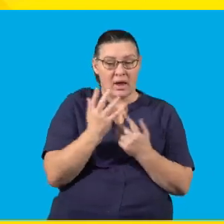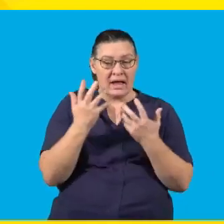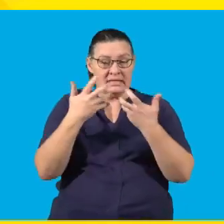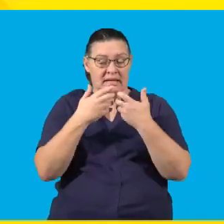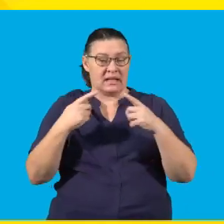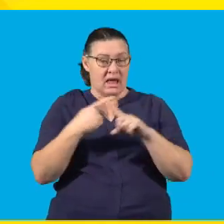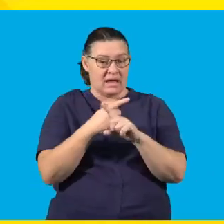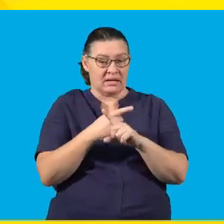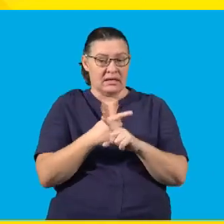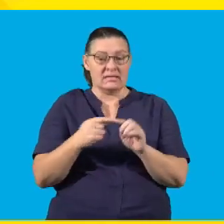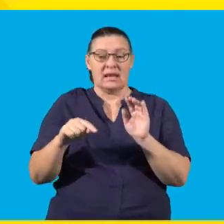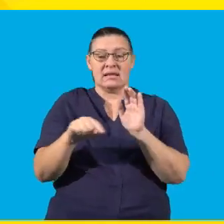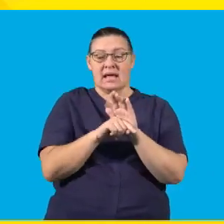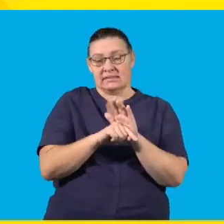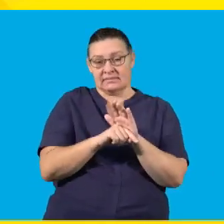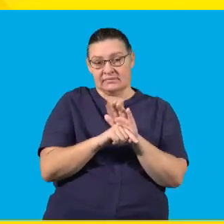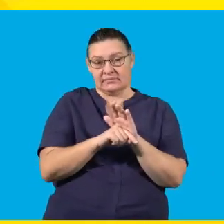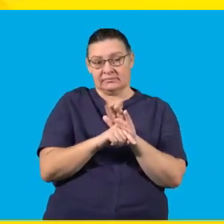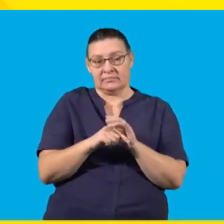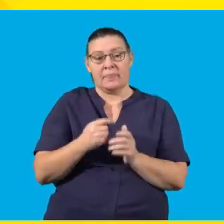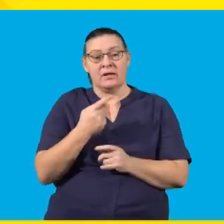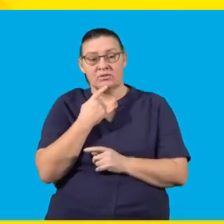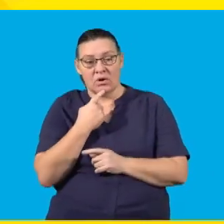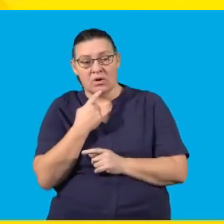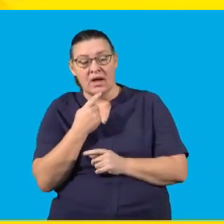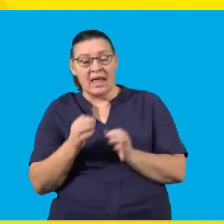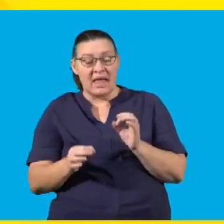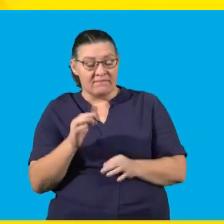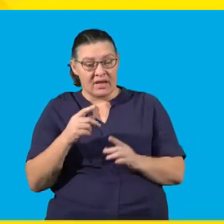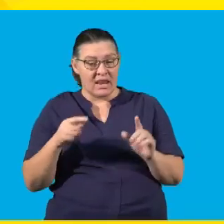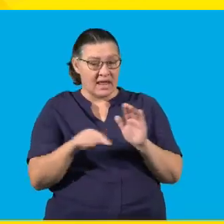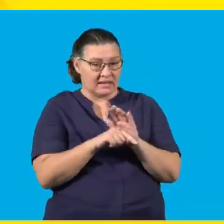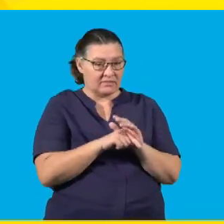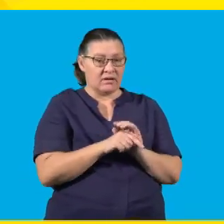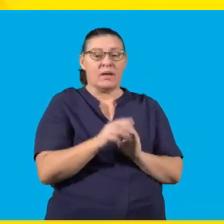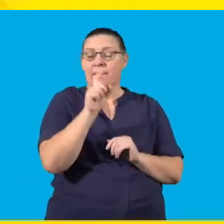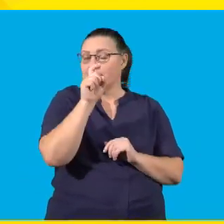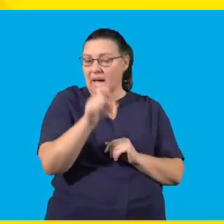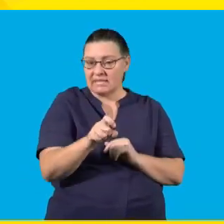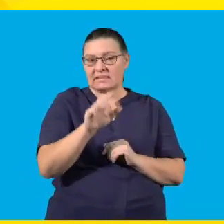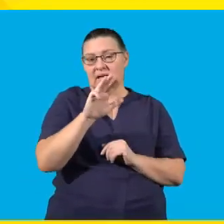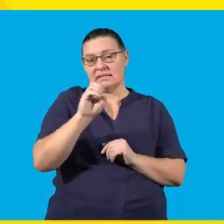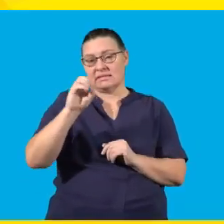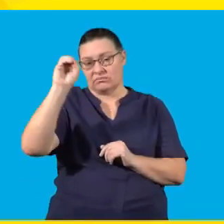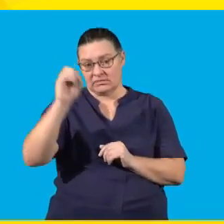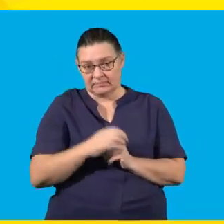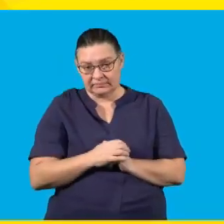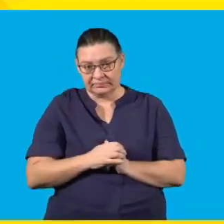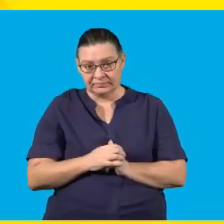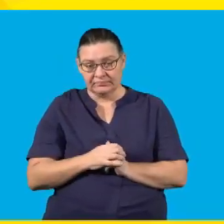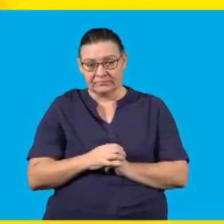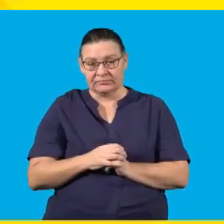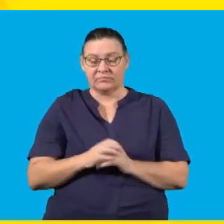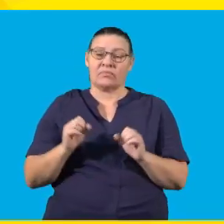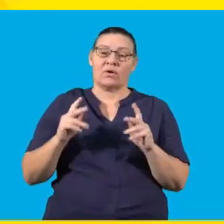of those two intersecting lines is negative 1. So therefore, if the product of the gradients is negative 1, that angle must be 90